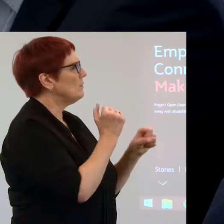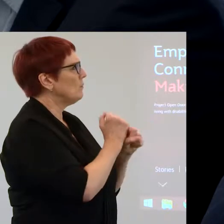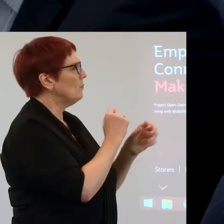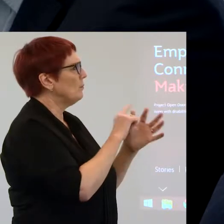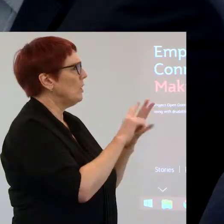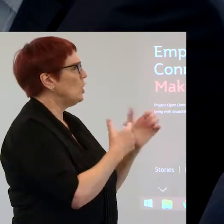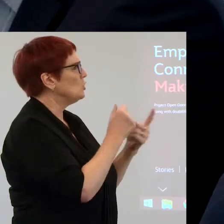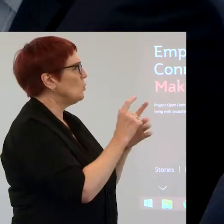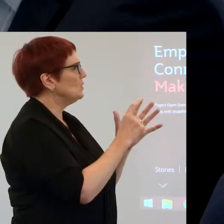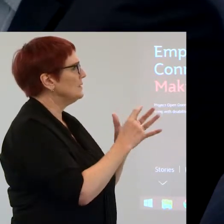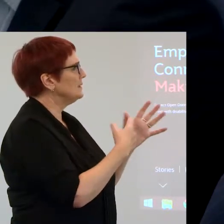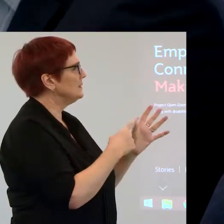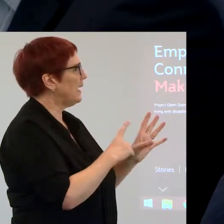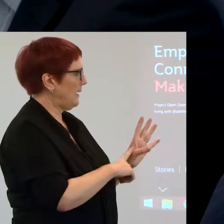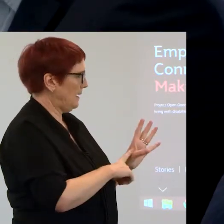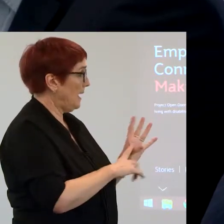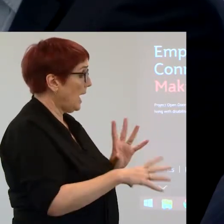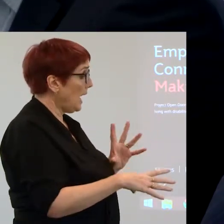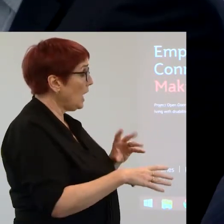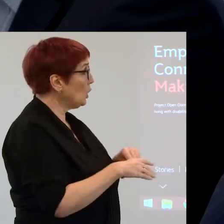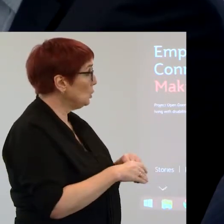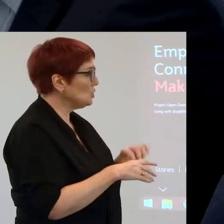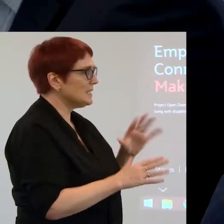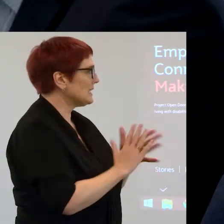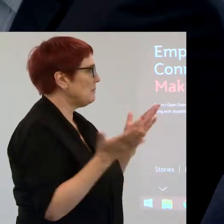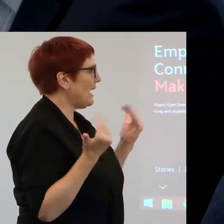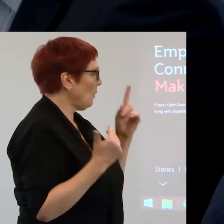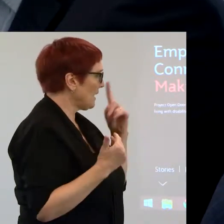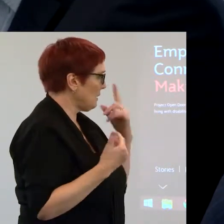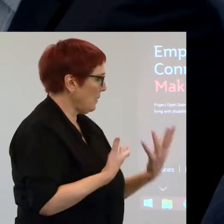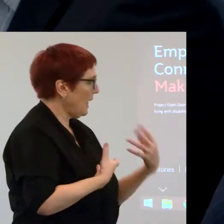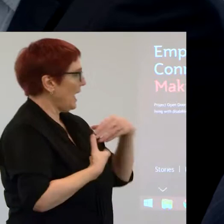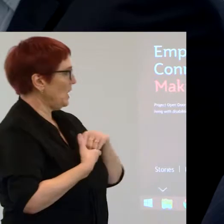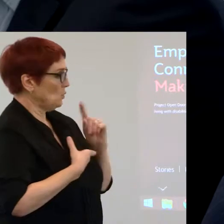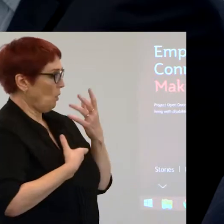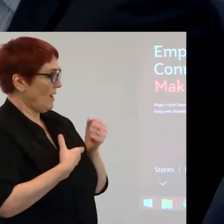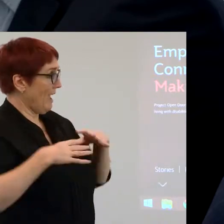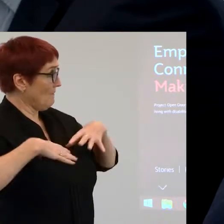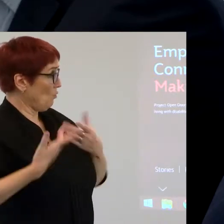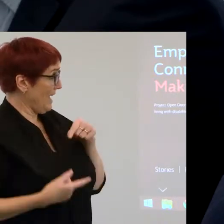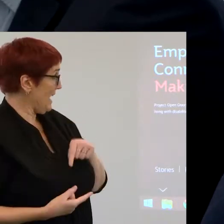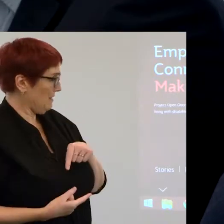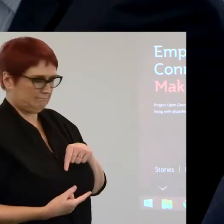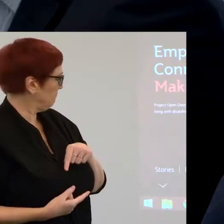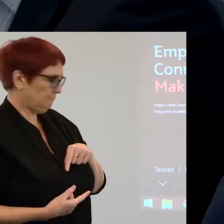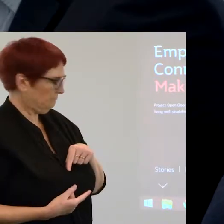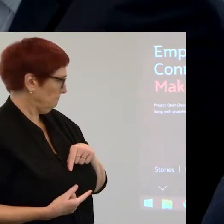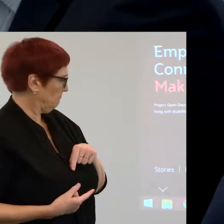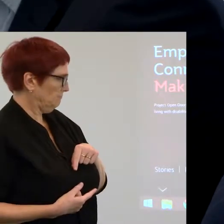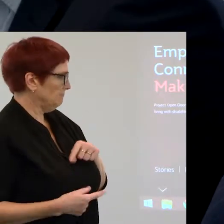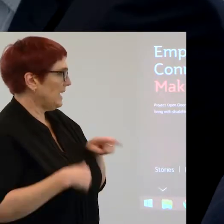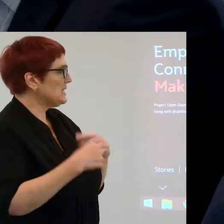Day. Inclusion is not welcoming people into what already exists. It is